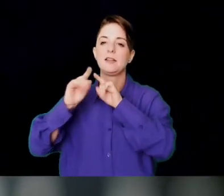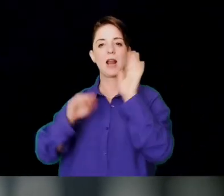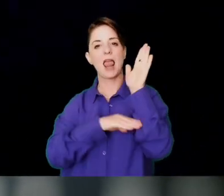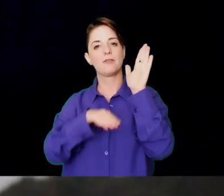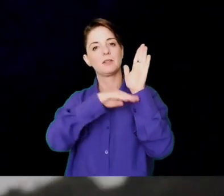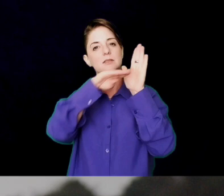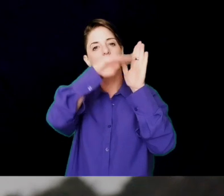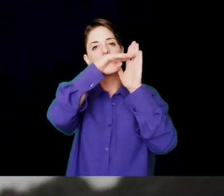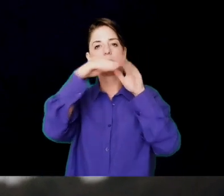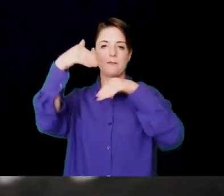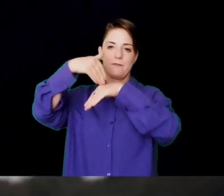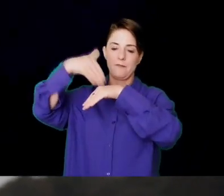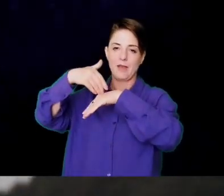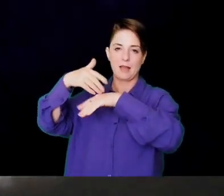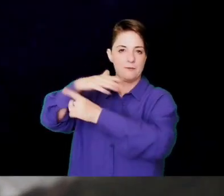was on the environment.